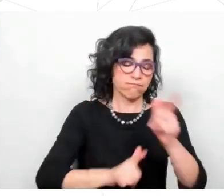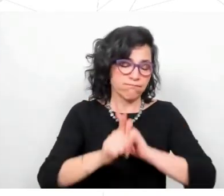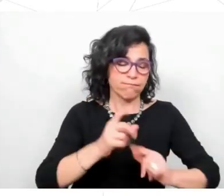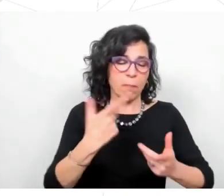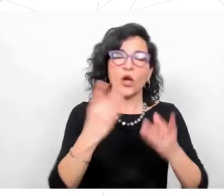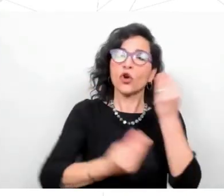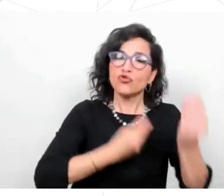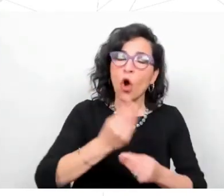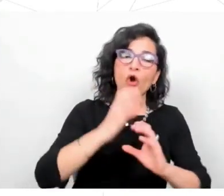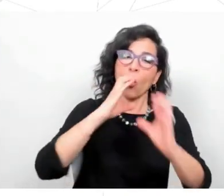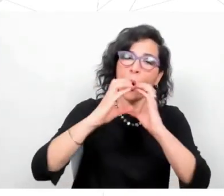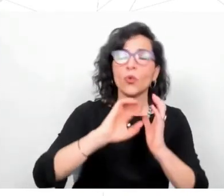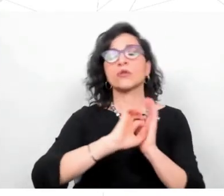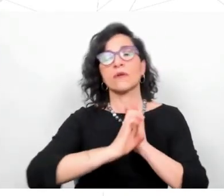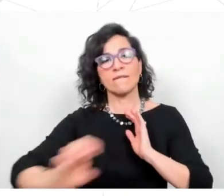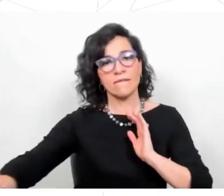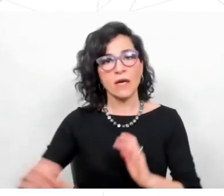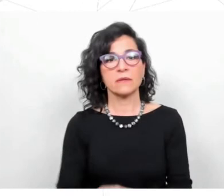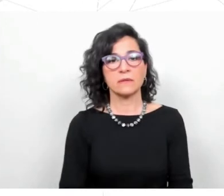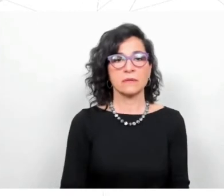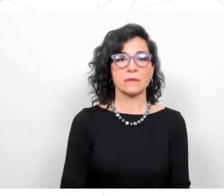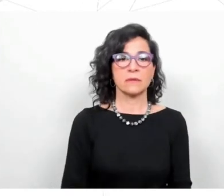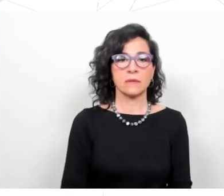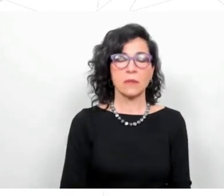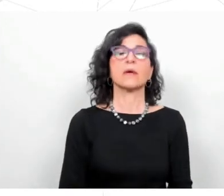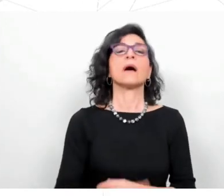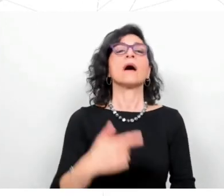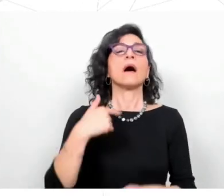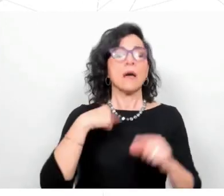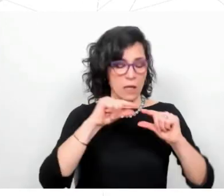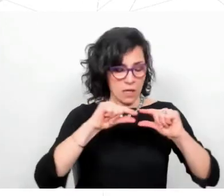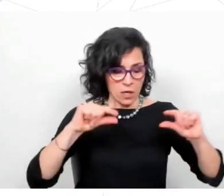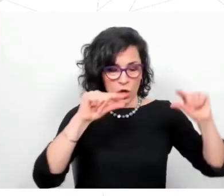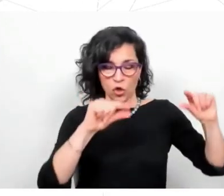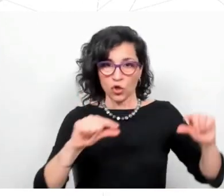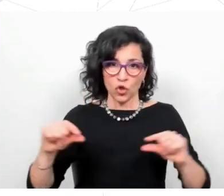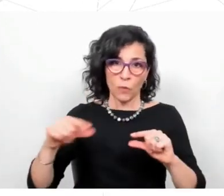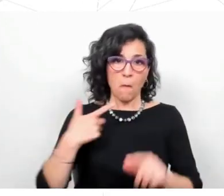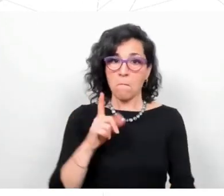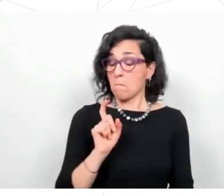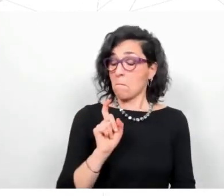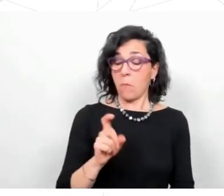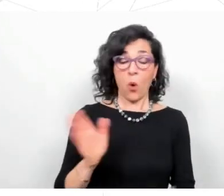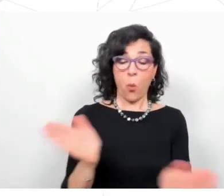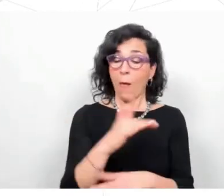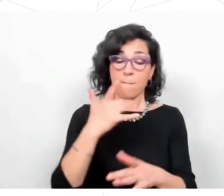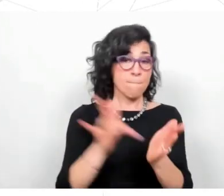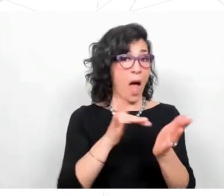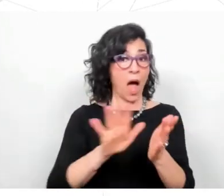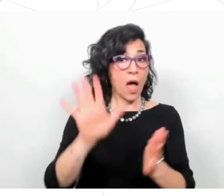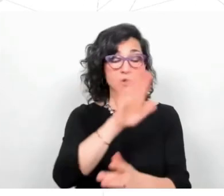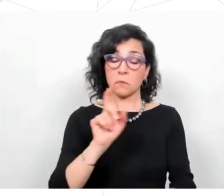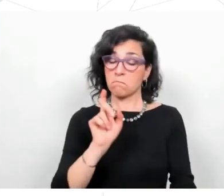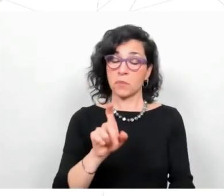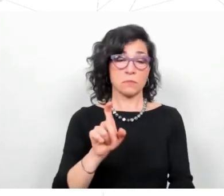page, and it's very faint, but there's this series of buttons that pop up here that will allow me to navigate and scroll through the page just by